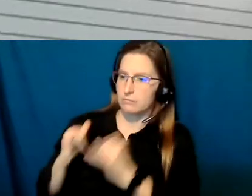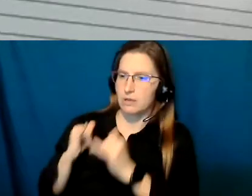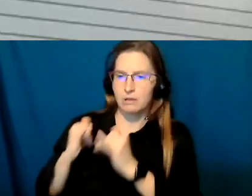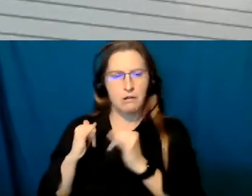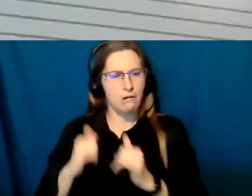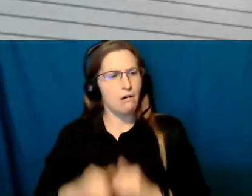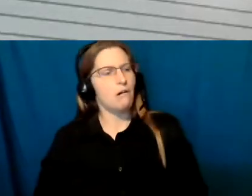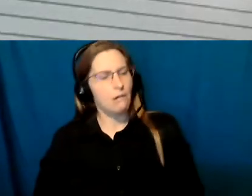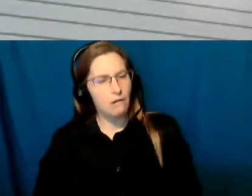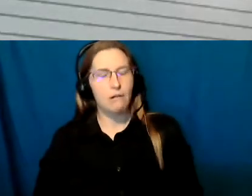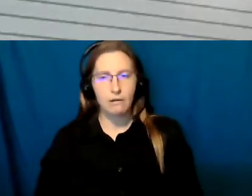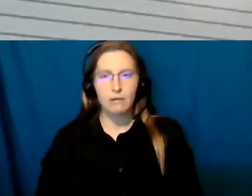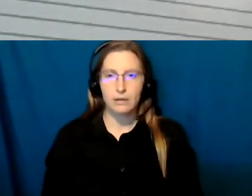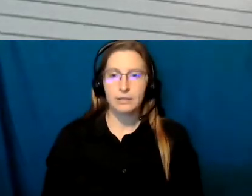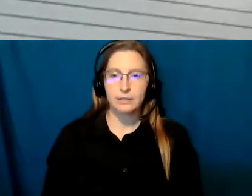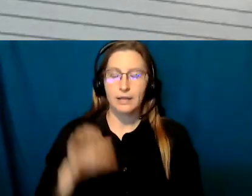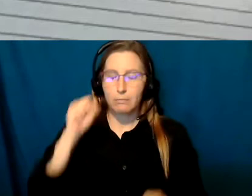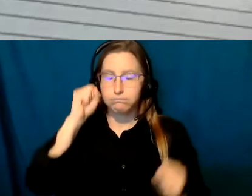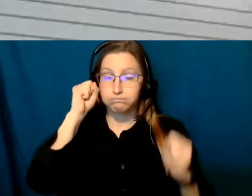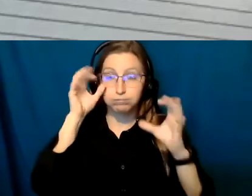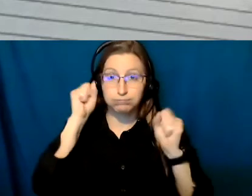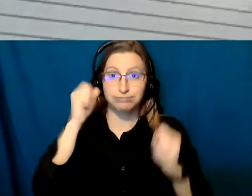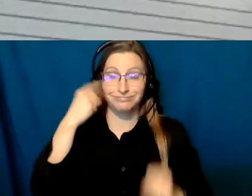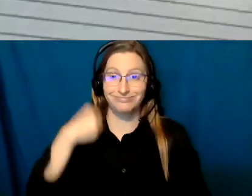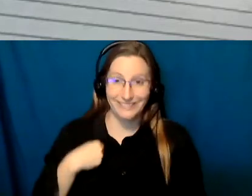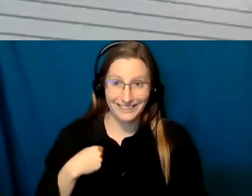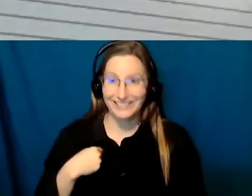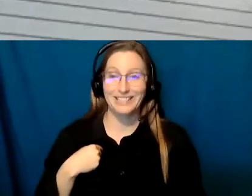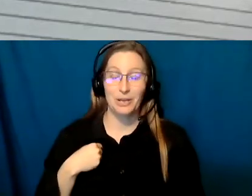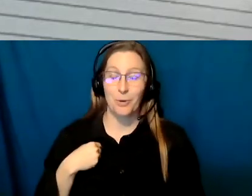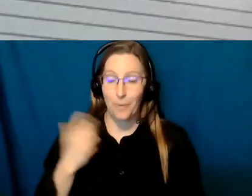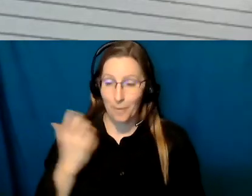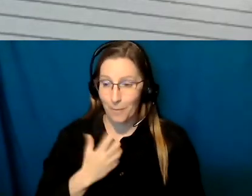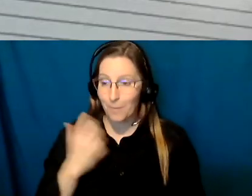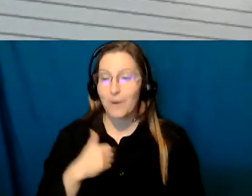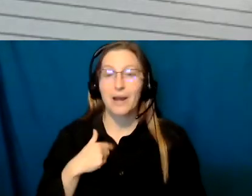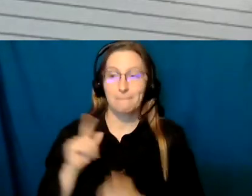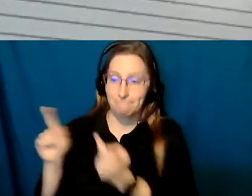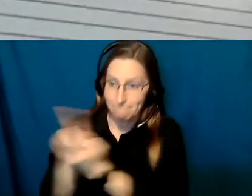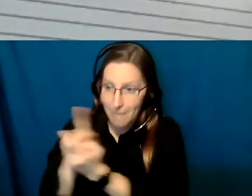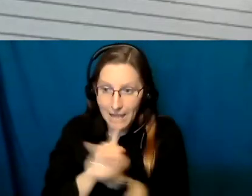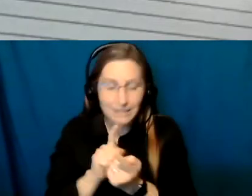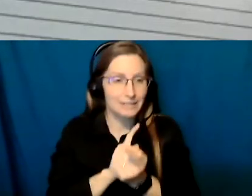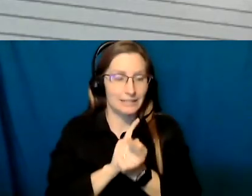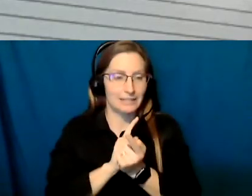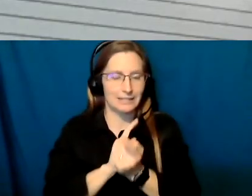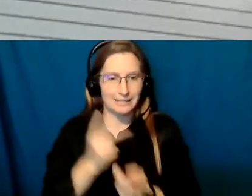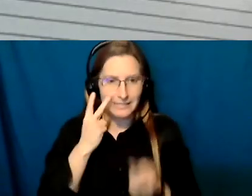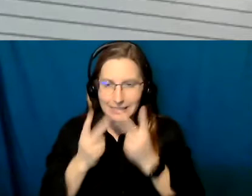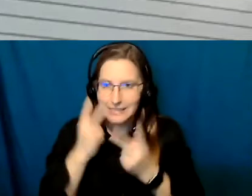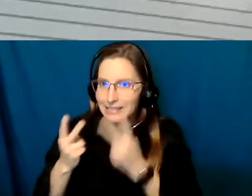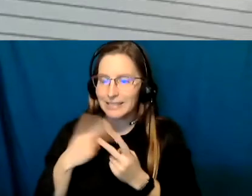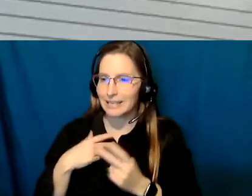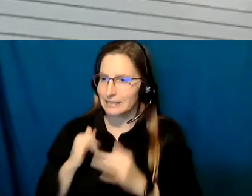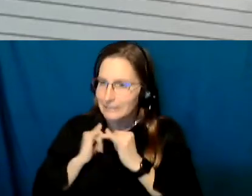was an eye-opening experience for me to meet them and to see how much we had